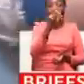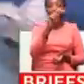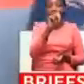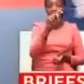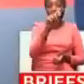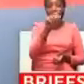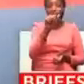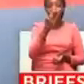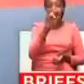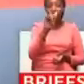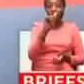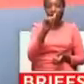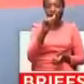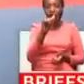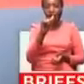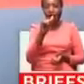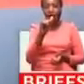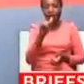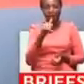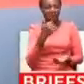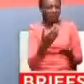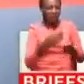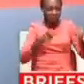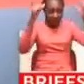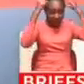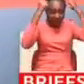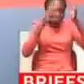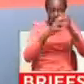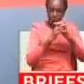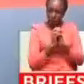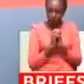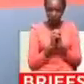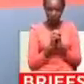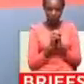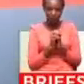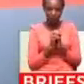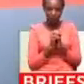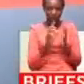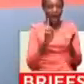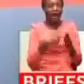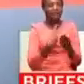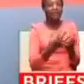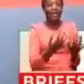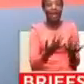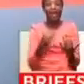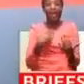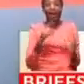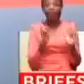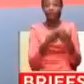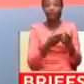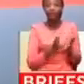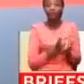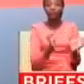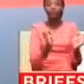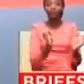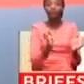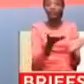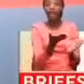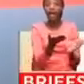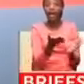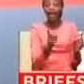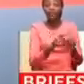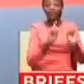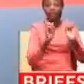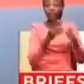Santeria is a form of witchcraft. It's just a form of witchcraft. You know, hell has many entrances, many different religions, many